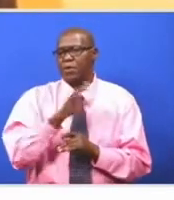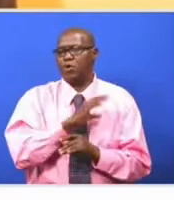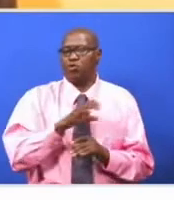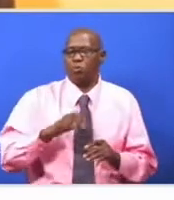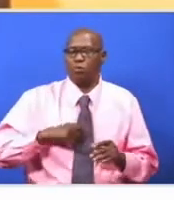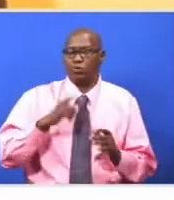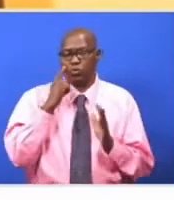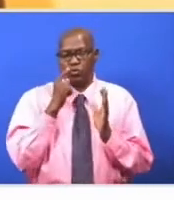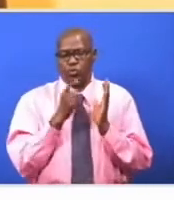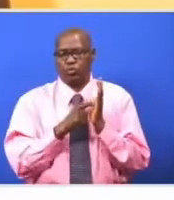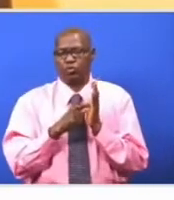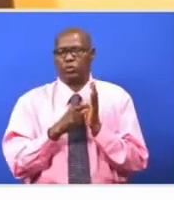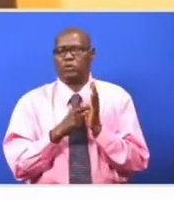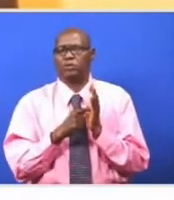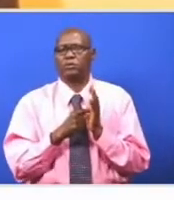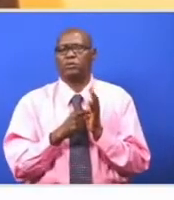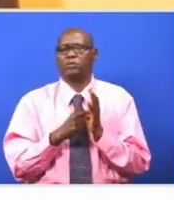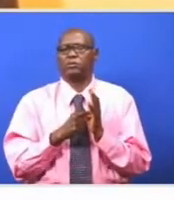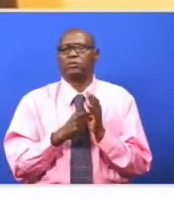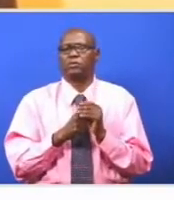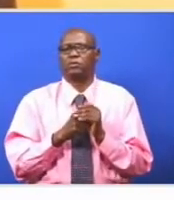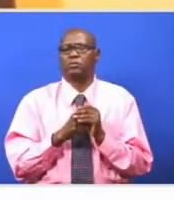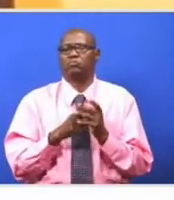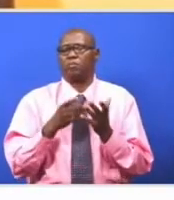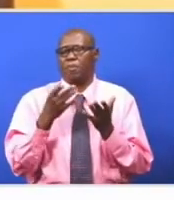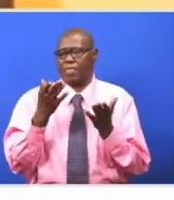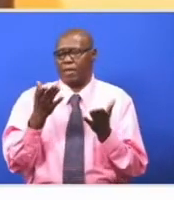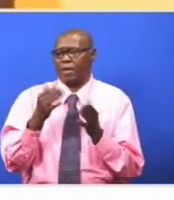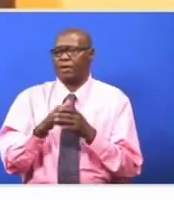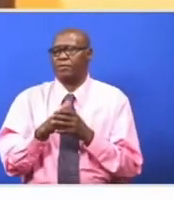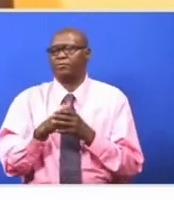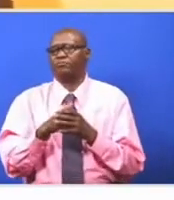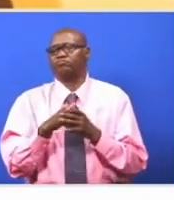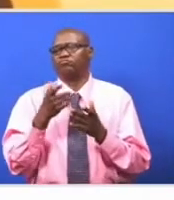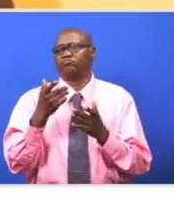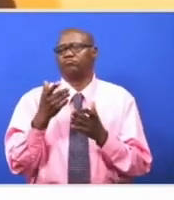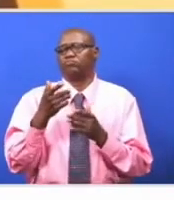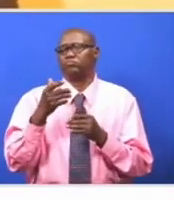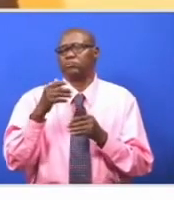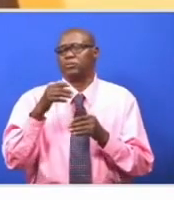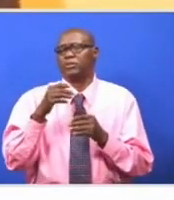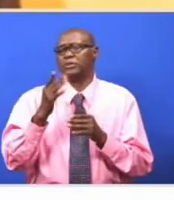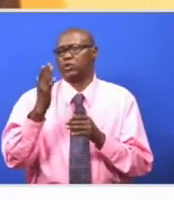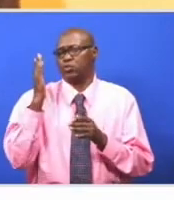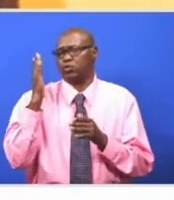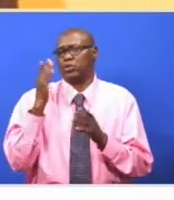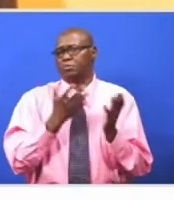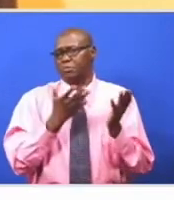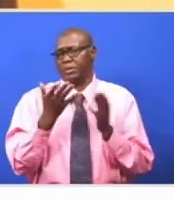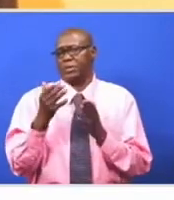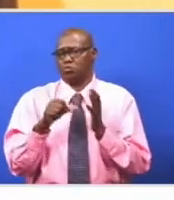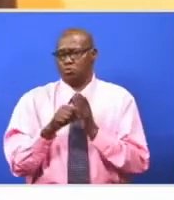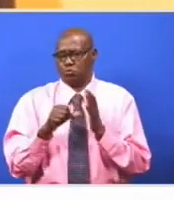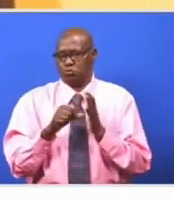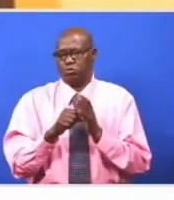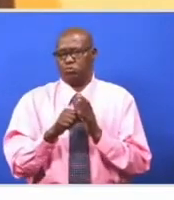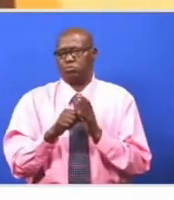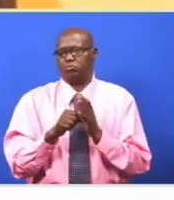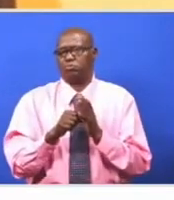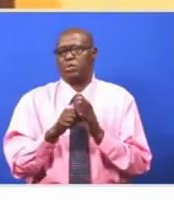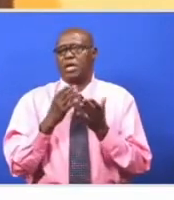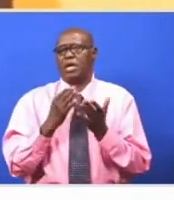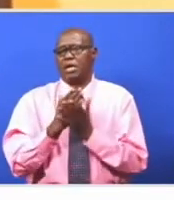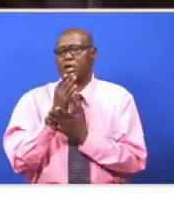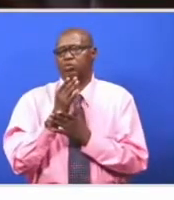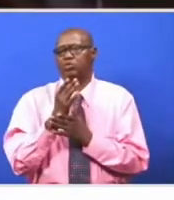that insecurity impedes citizens' democratic rights and the right to vote and be voted for